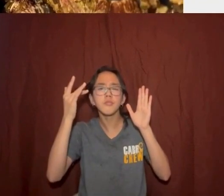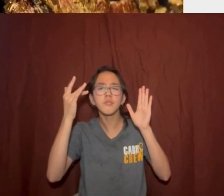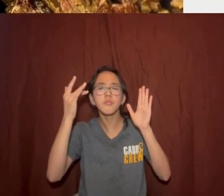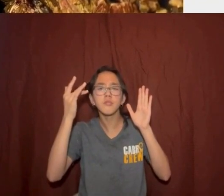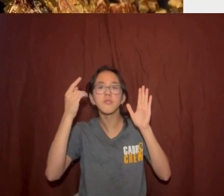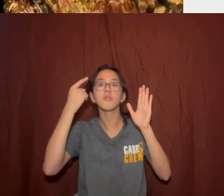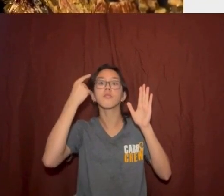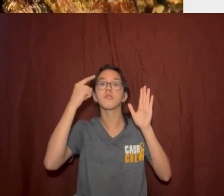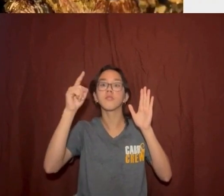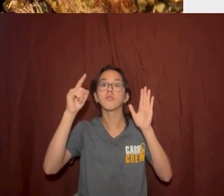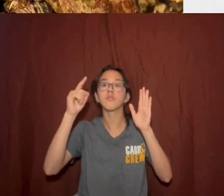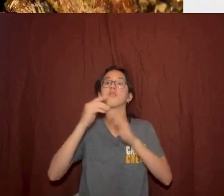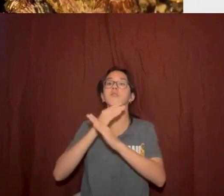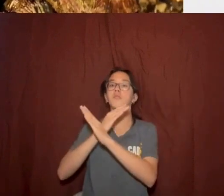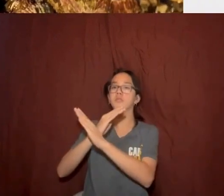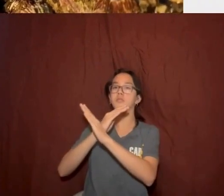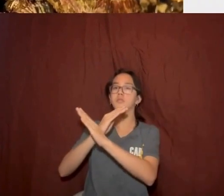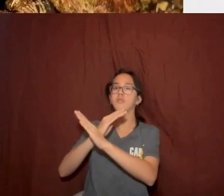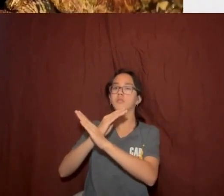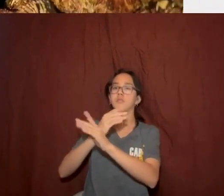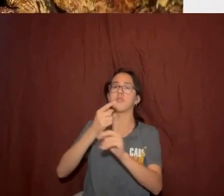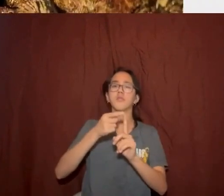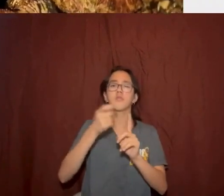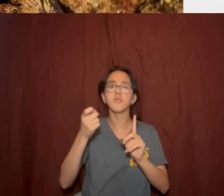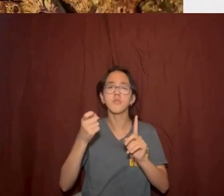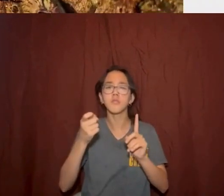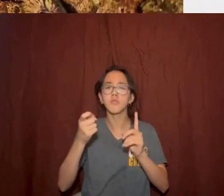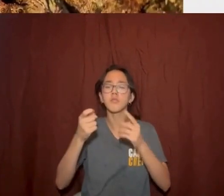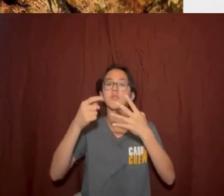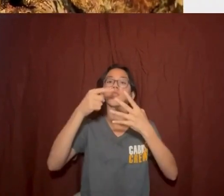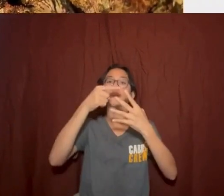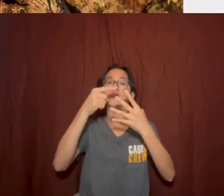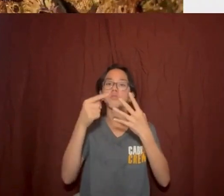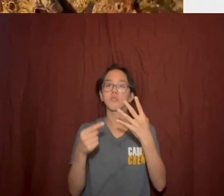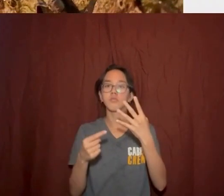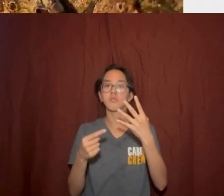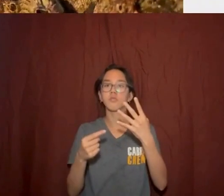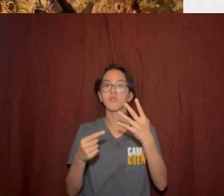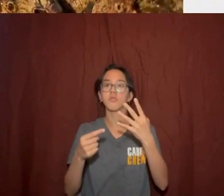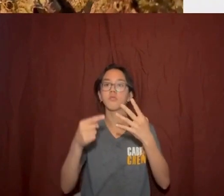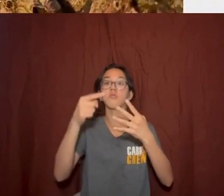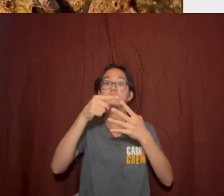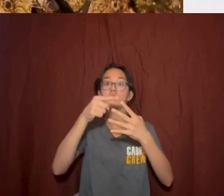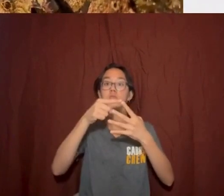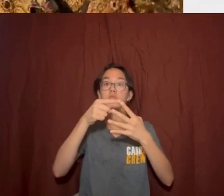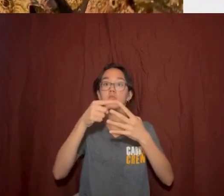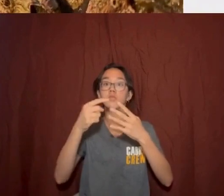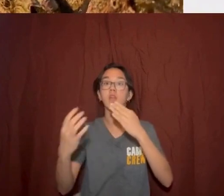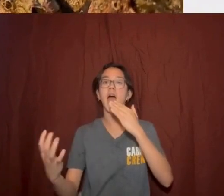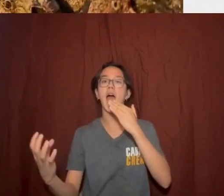Why does it have a shell? For protection. From what?